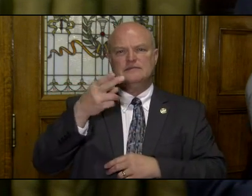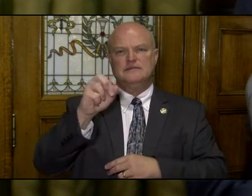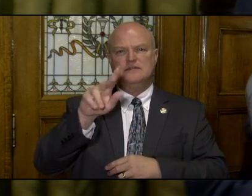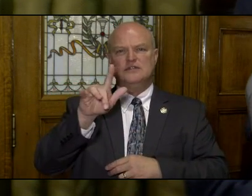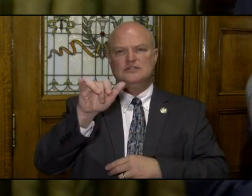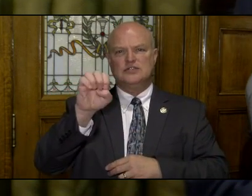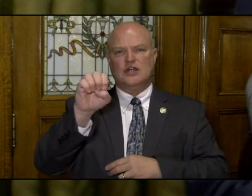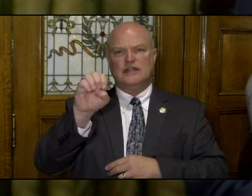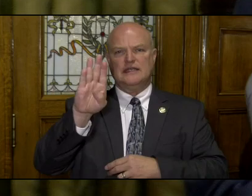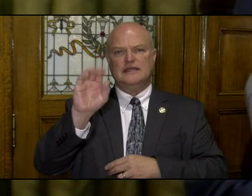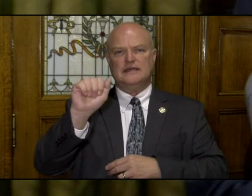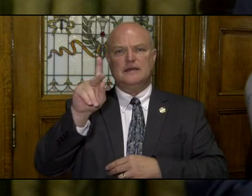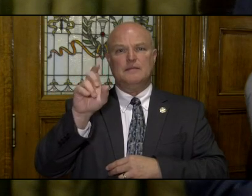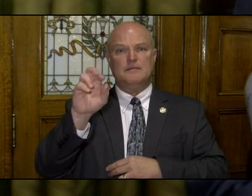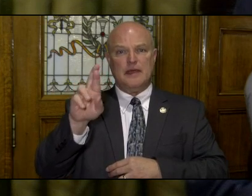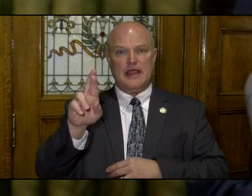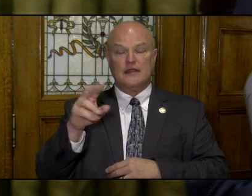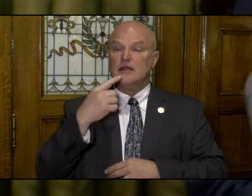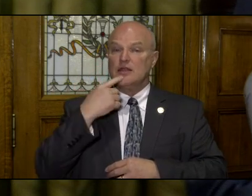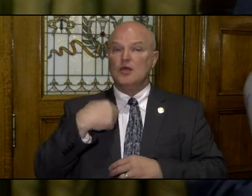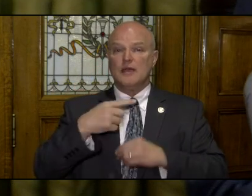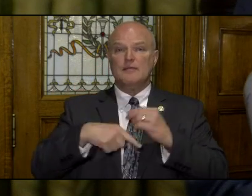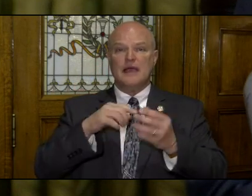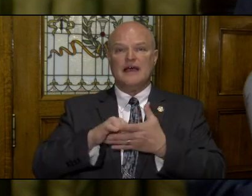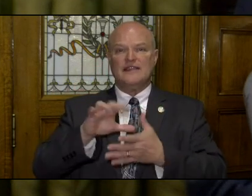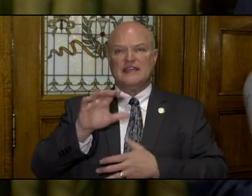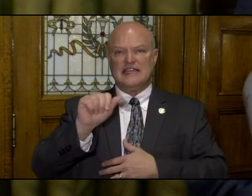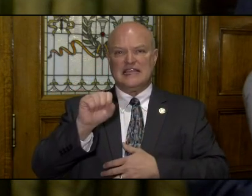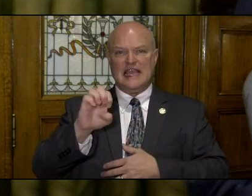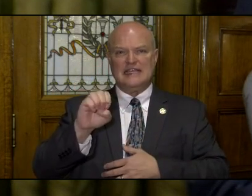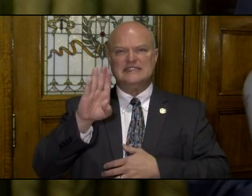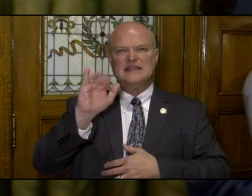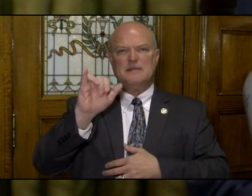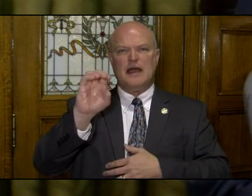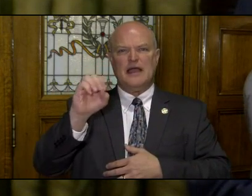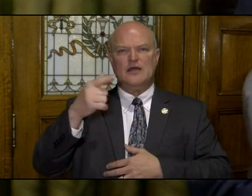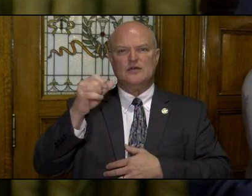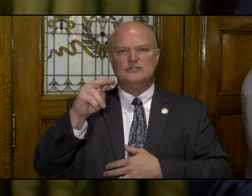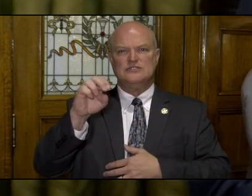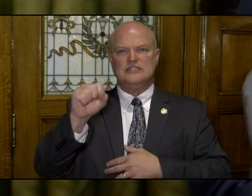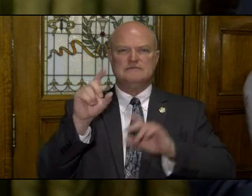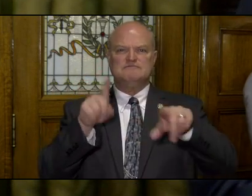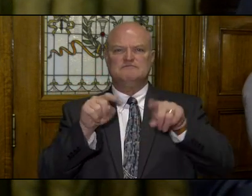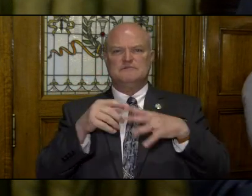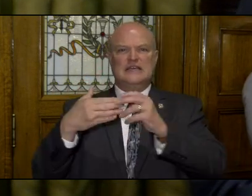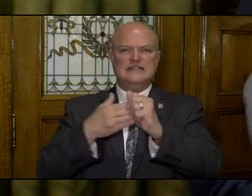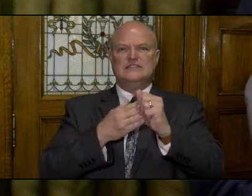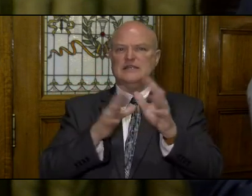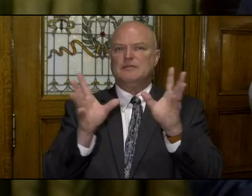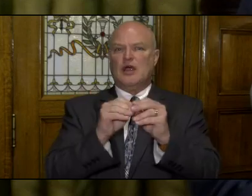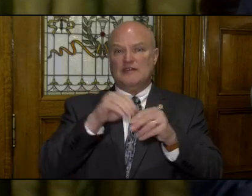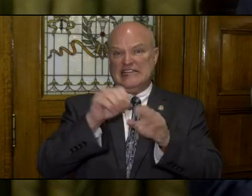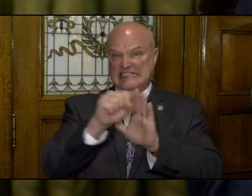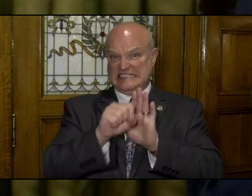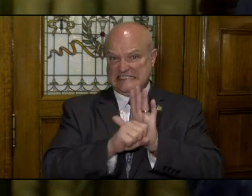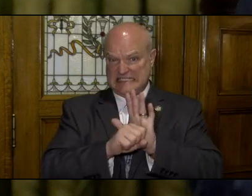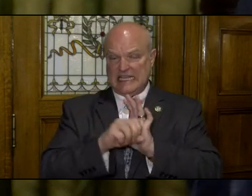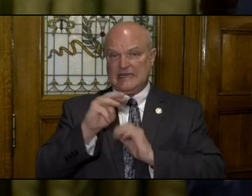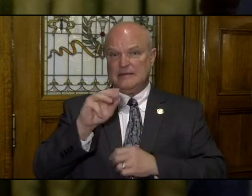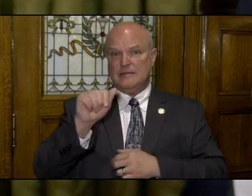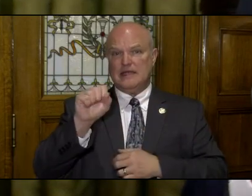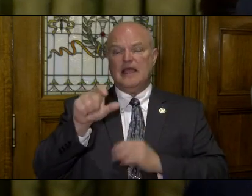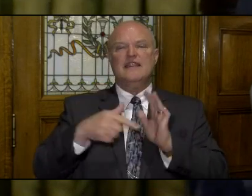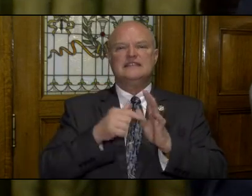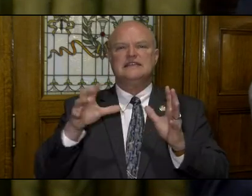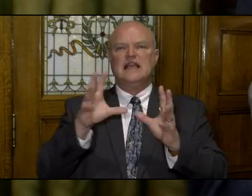that of the case of the Biogen executives that attended a leadership conference in his state. So this is